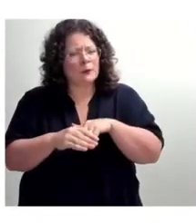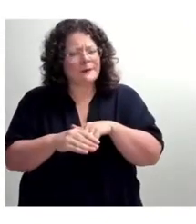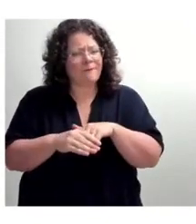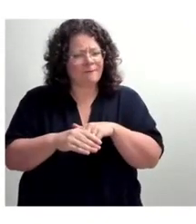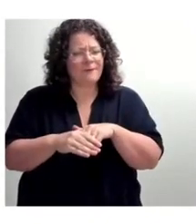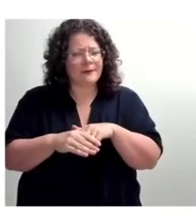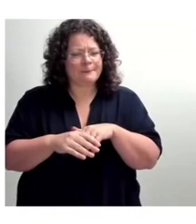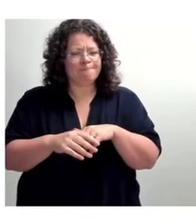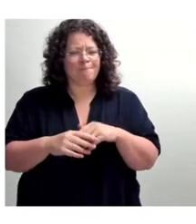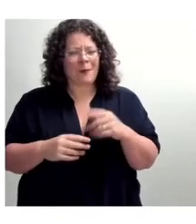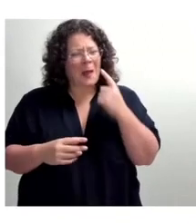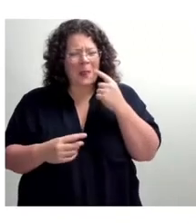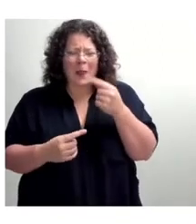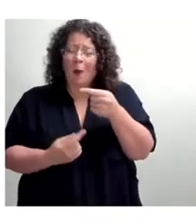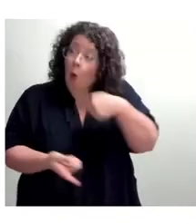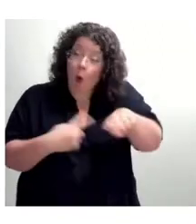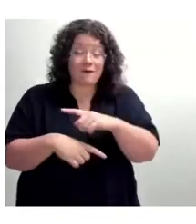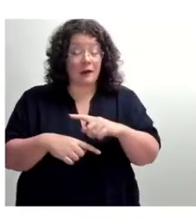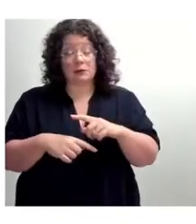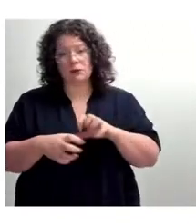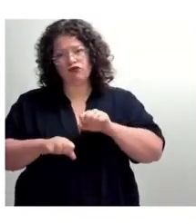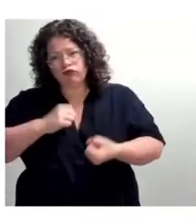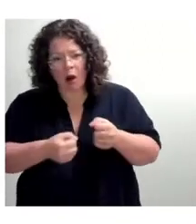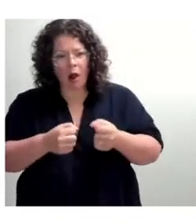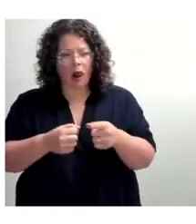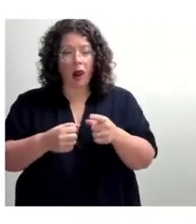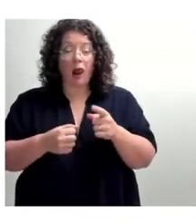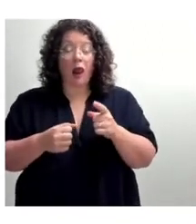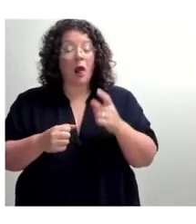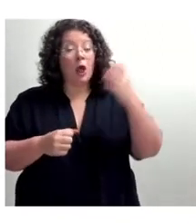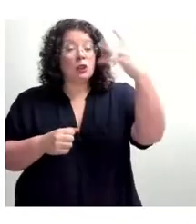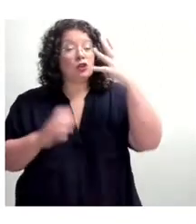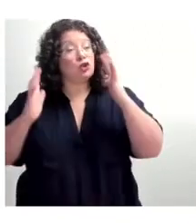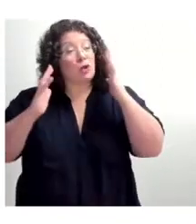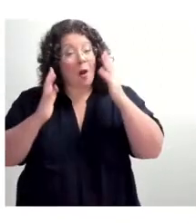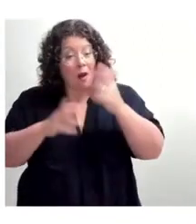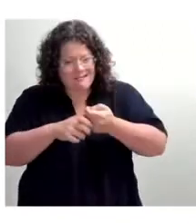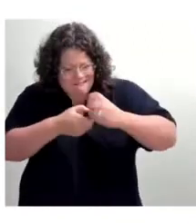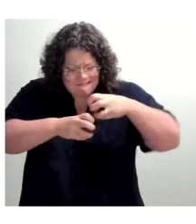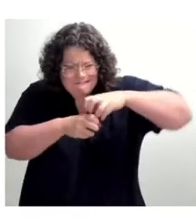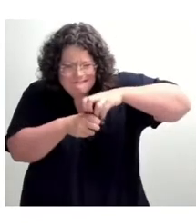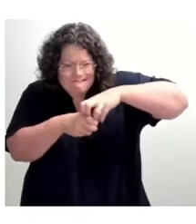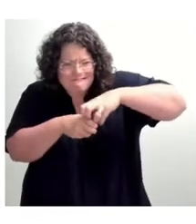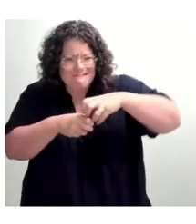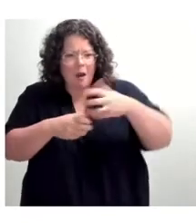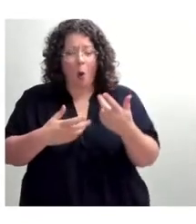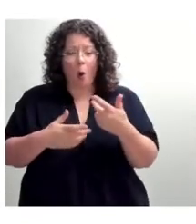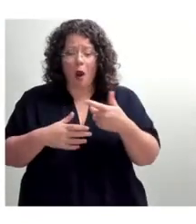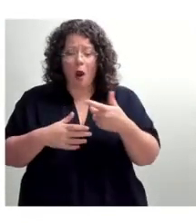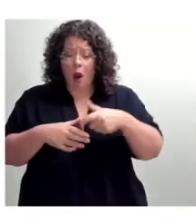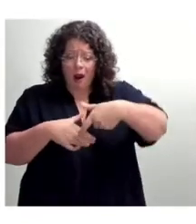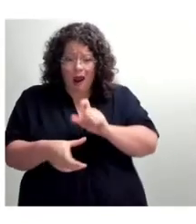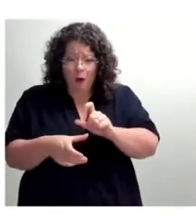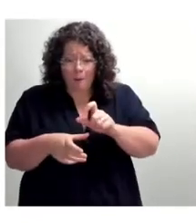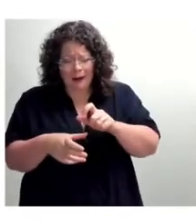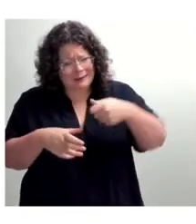can and many things, right? Increasingly as we get older. So I think that this will generally be a better thing for all of